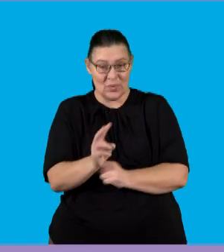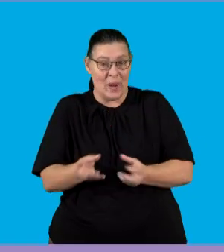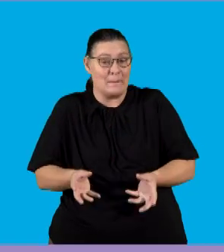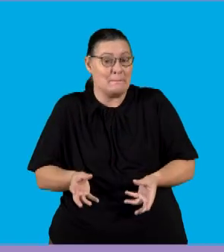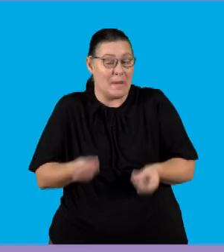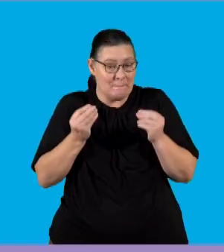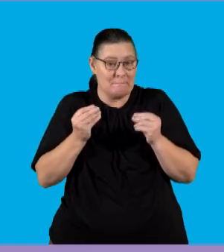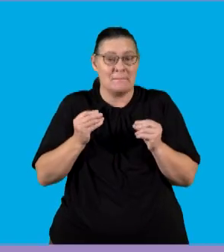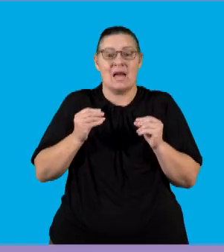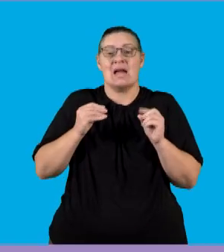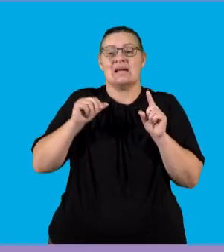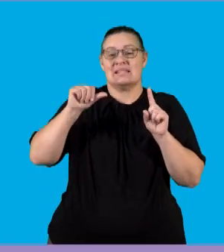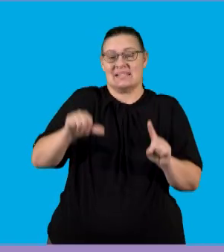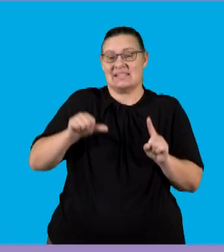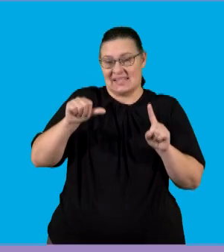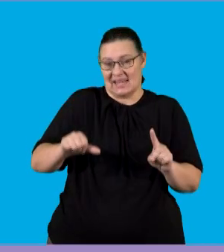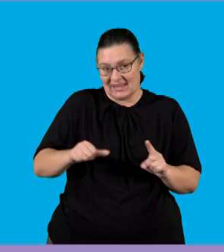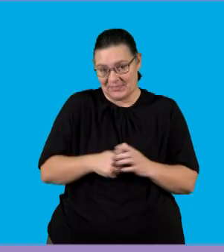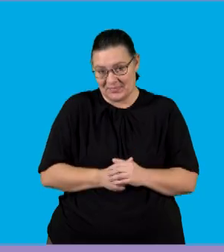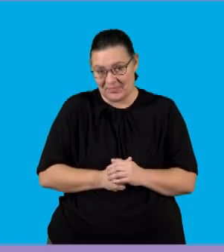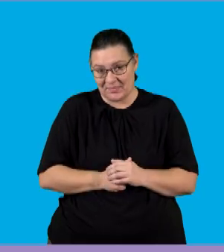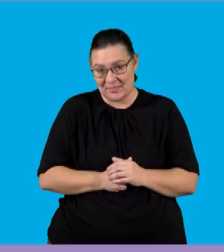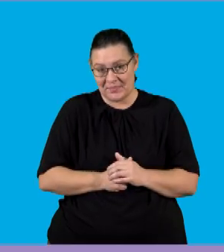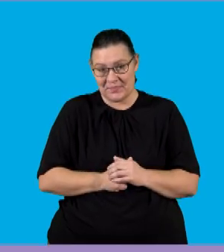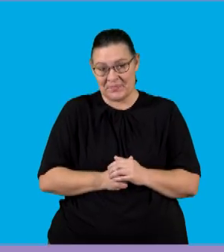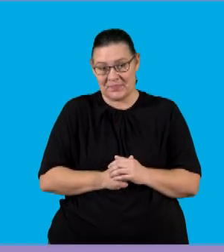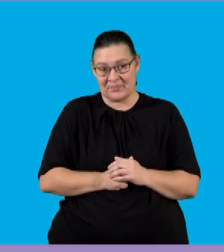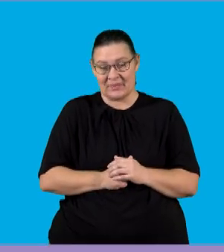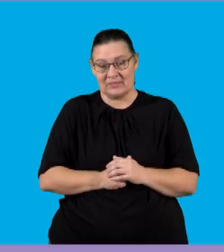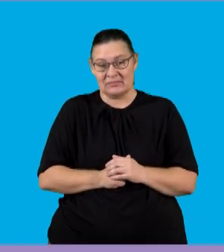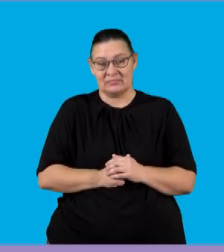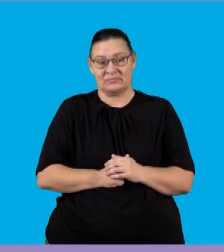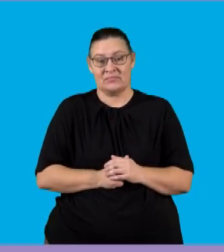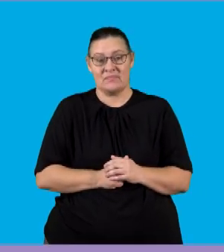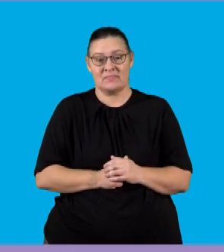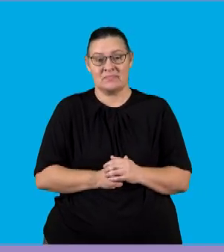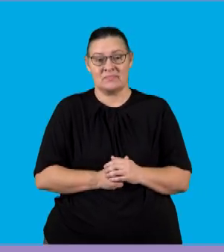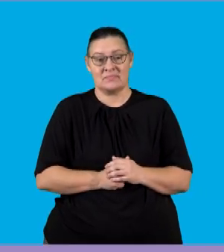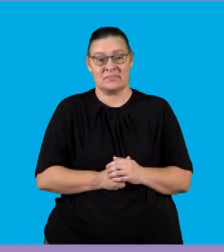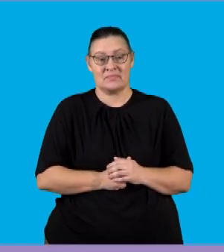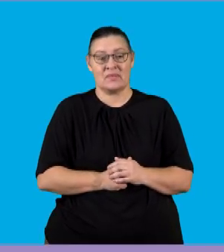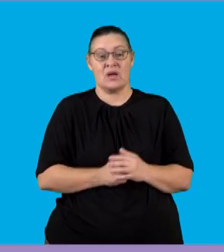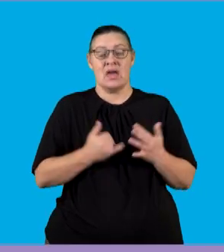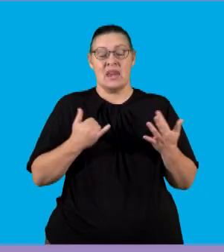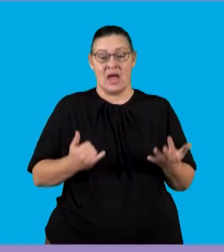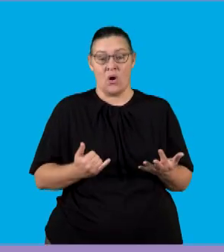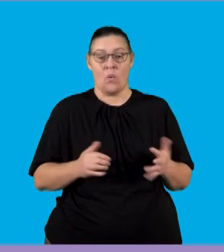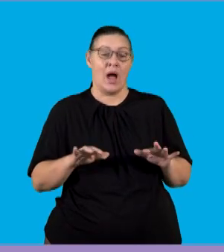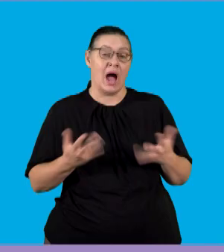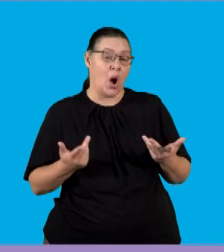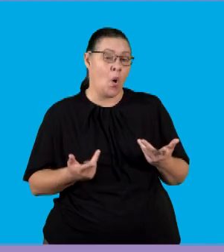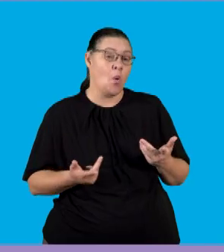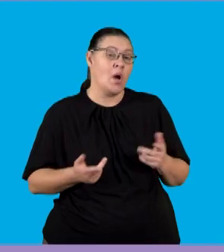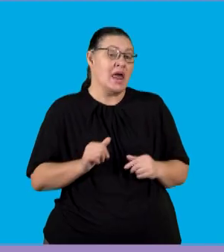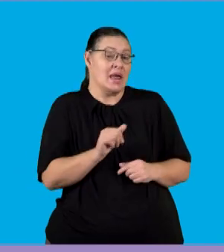the third number to the fourth number, we are multiplying by 2. So that is our pattern there. Now, how can